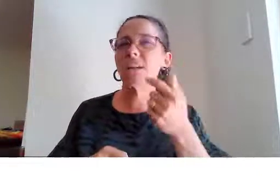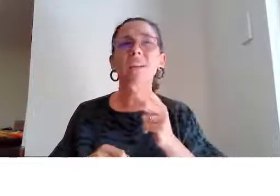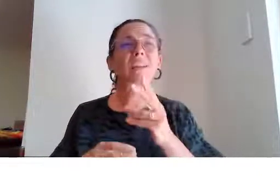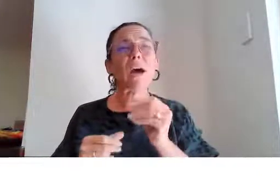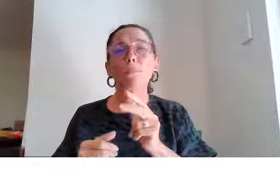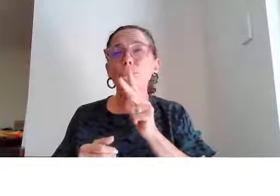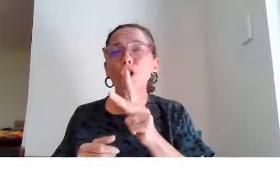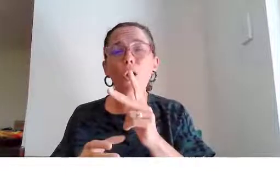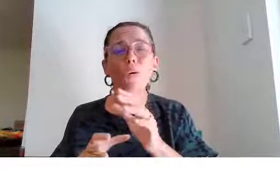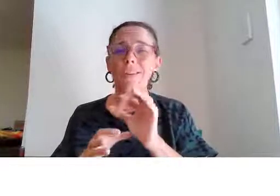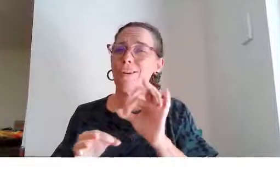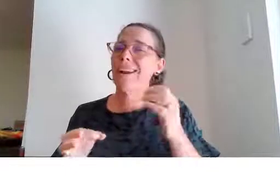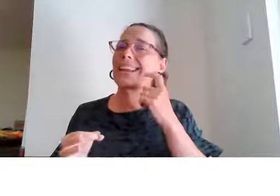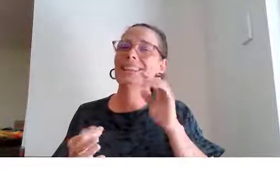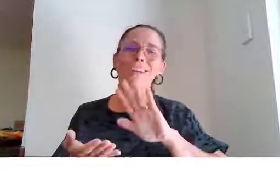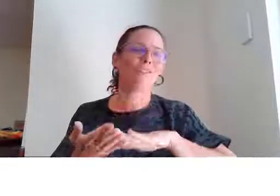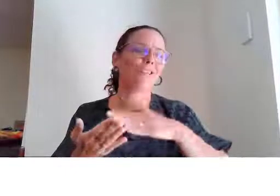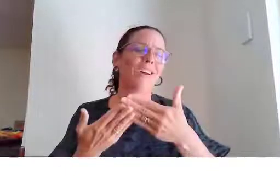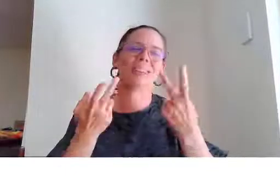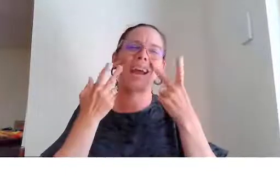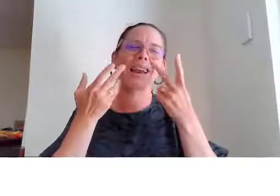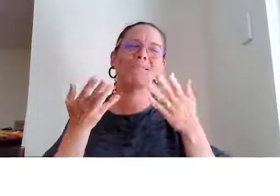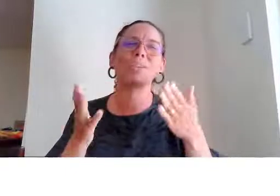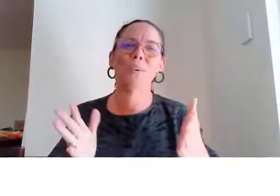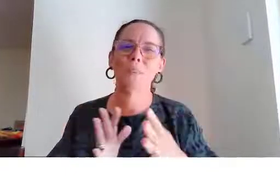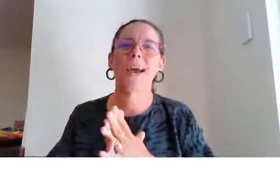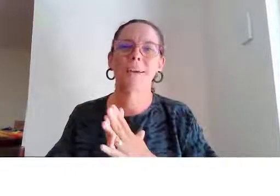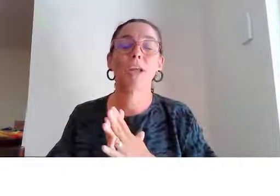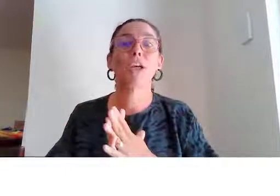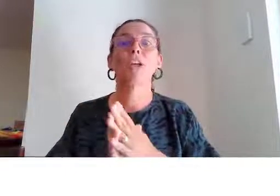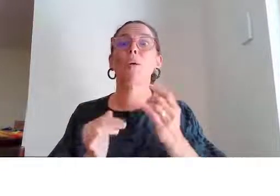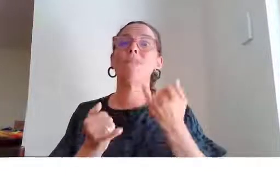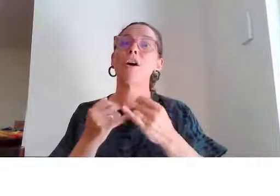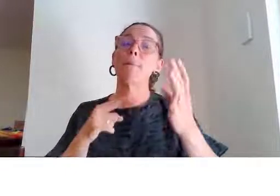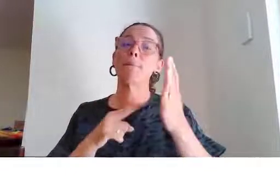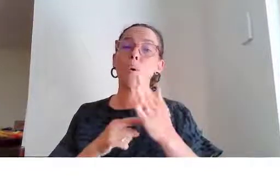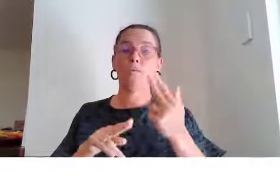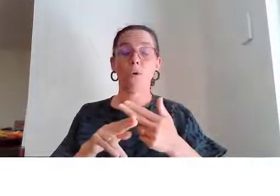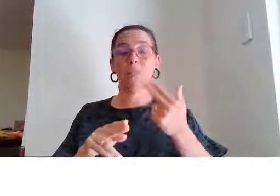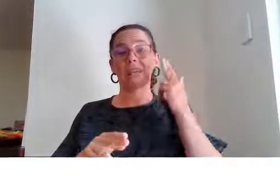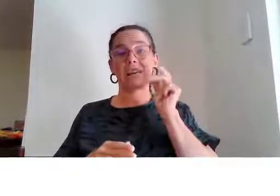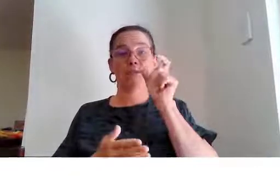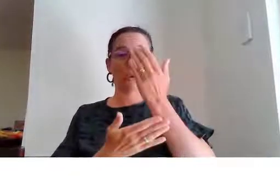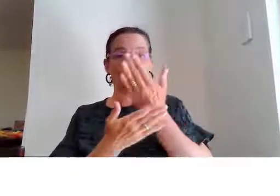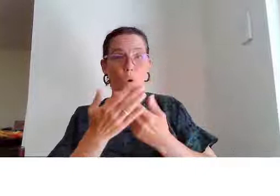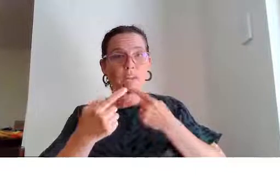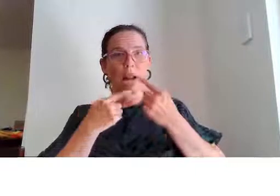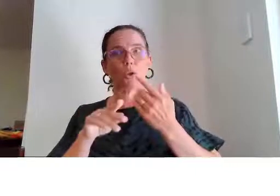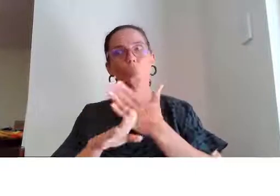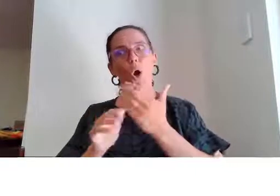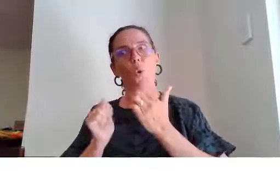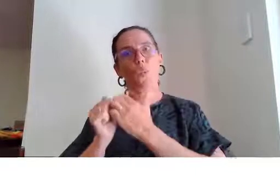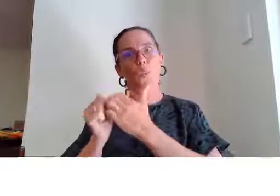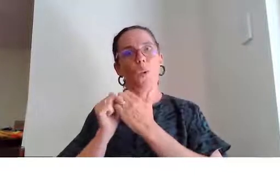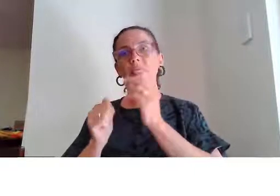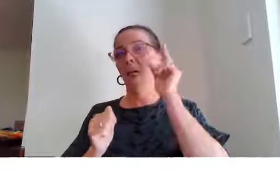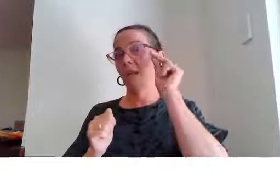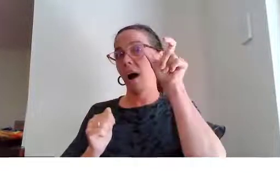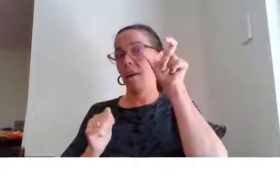wordy. Sometimes it was a little bit hard to make sense of. Sometimes literally the jokes would get lost in translation. So we needed